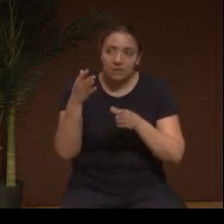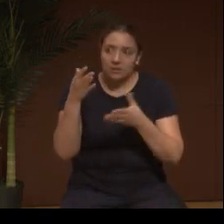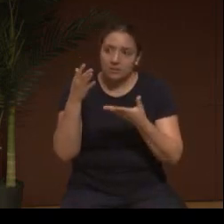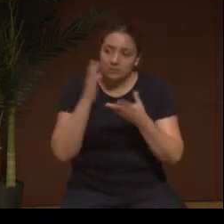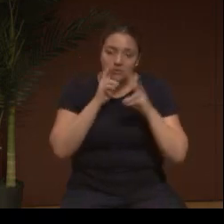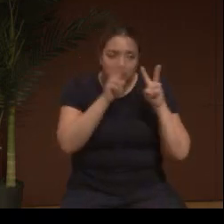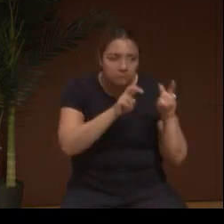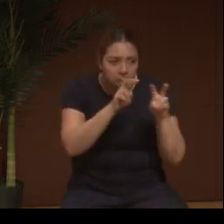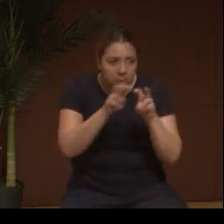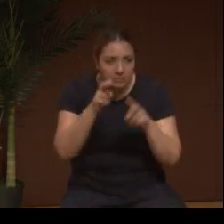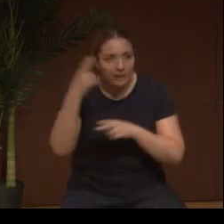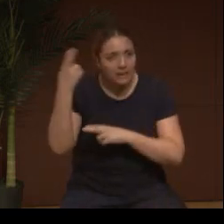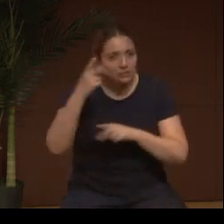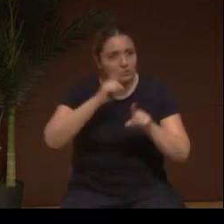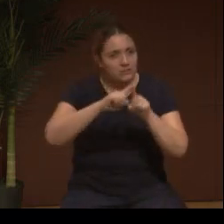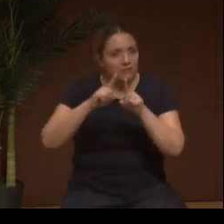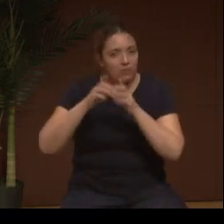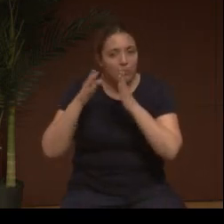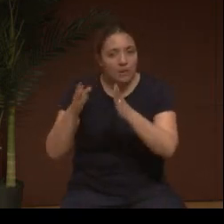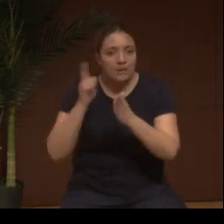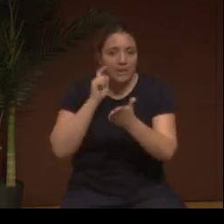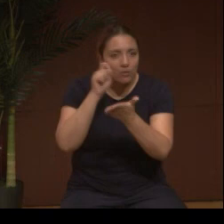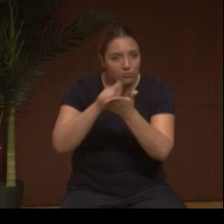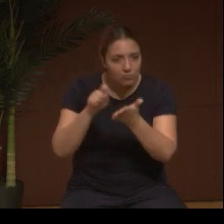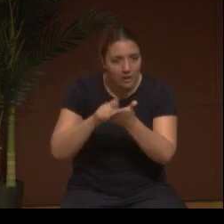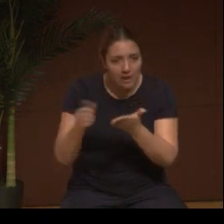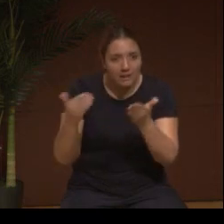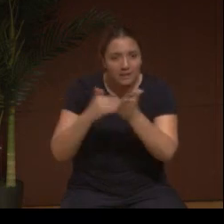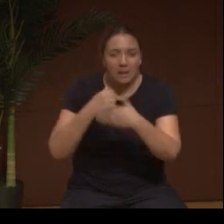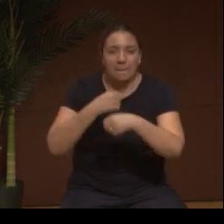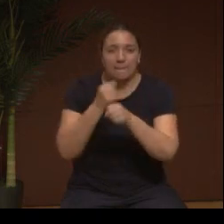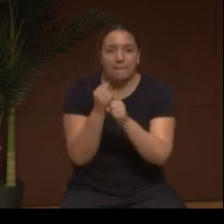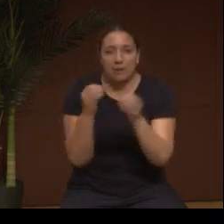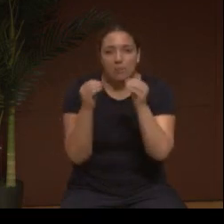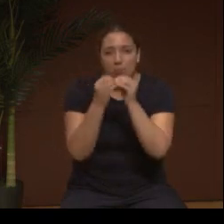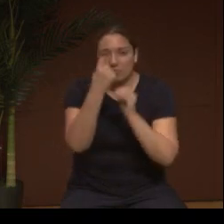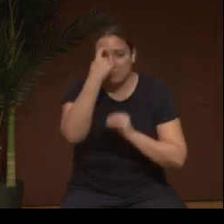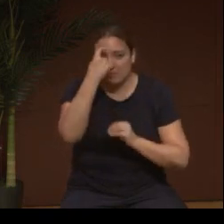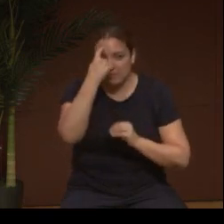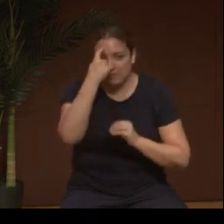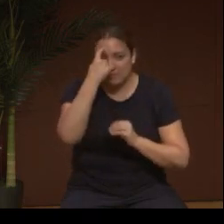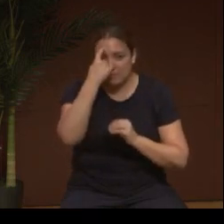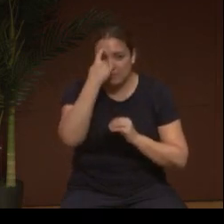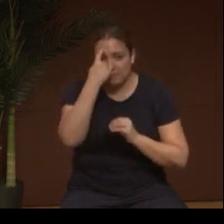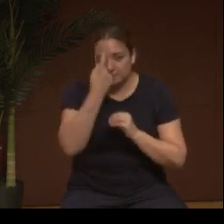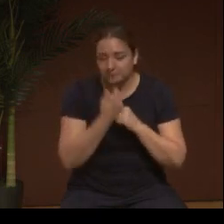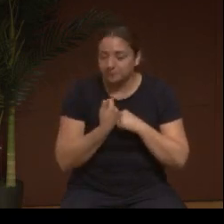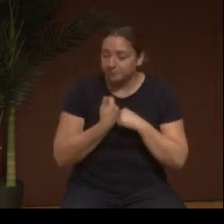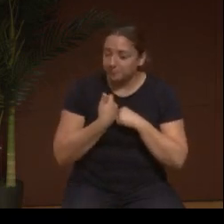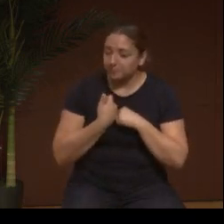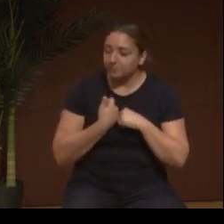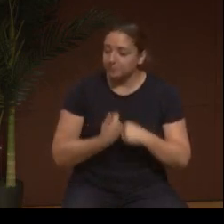in different ways, to be able to rewrite them in ways that make a little more sense. Okay?